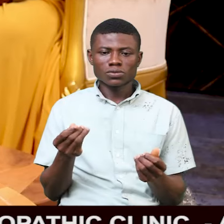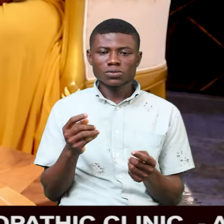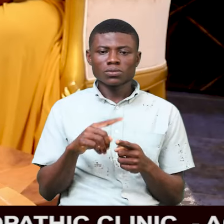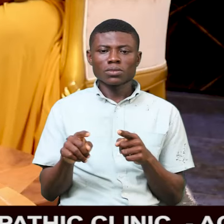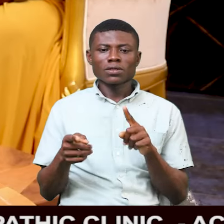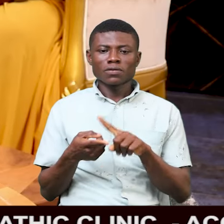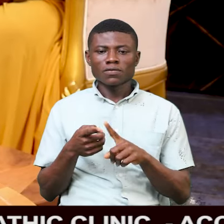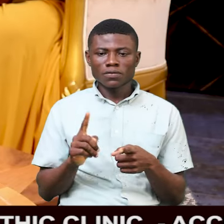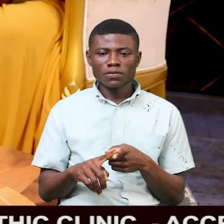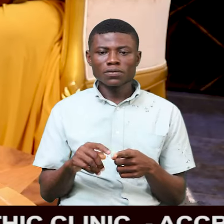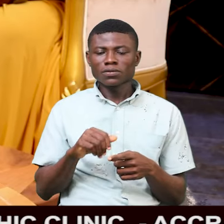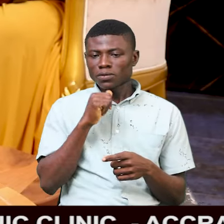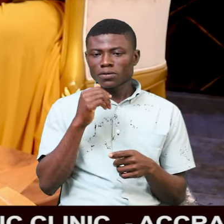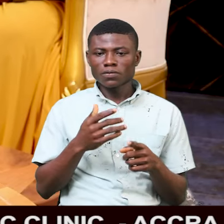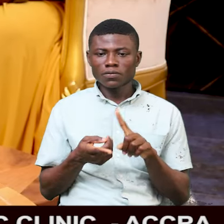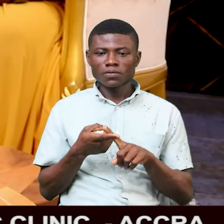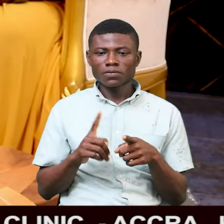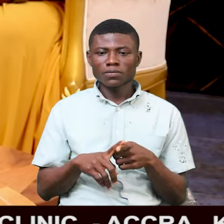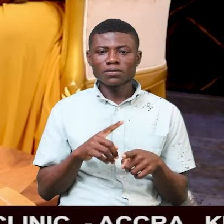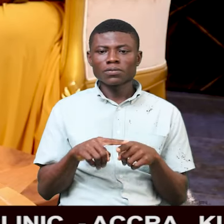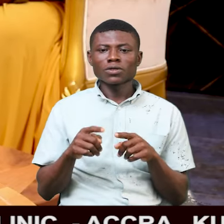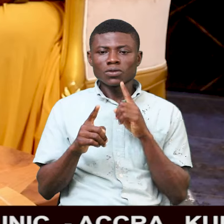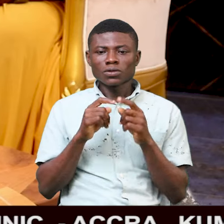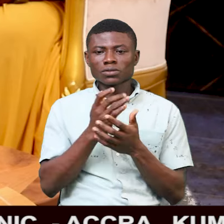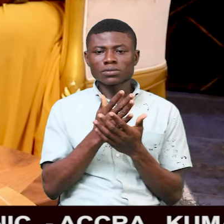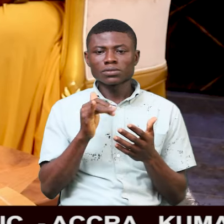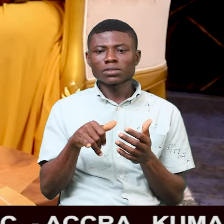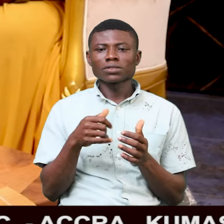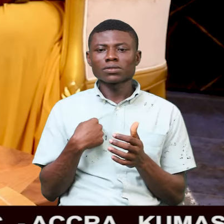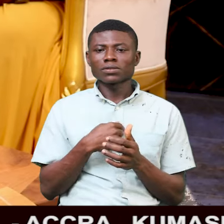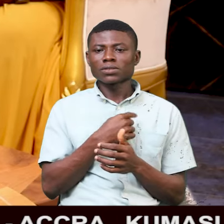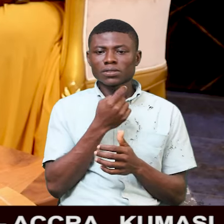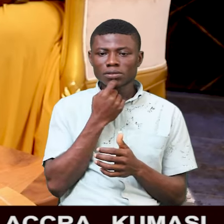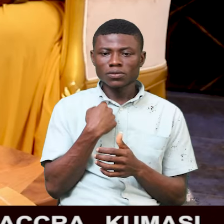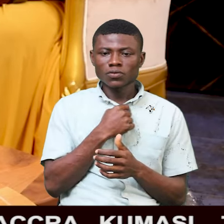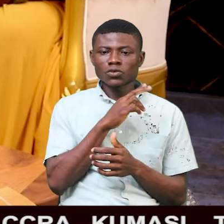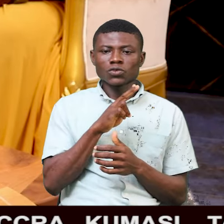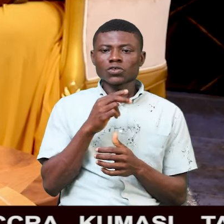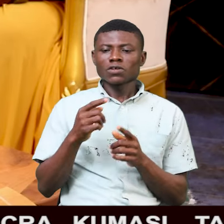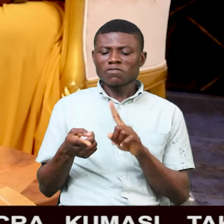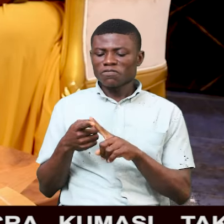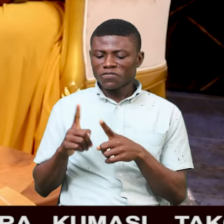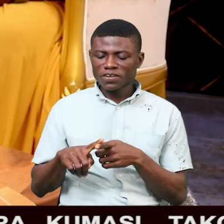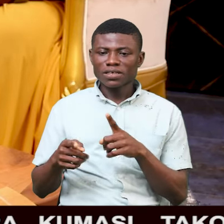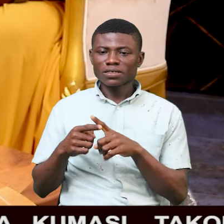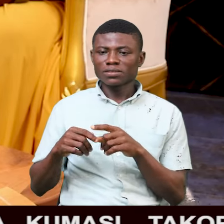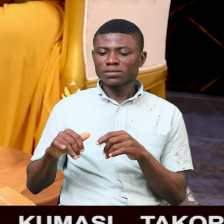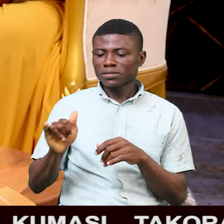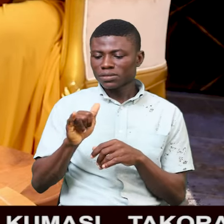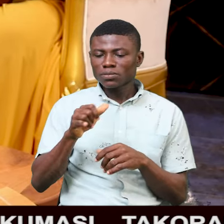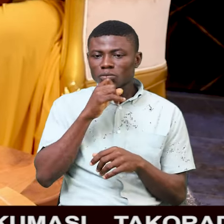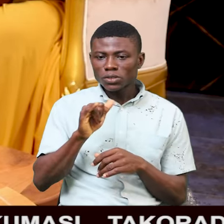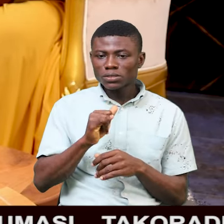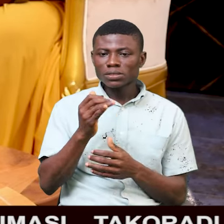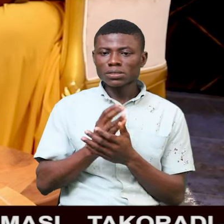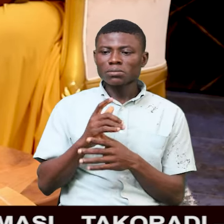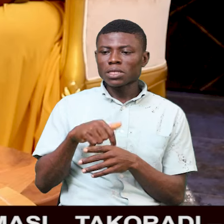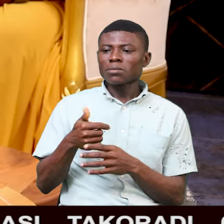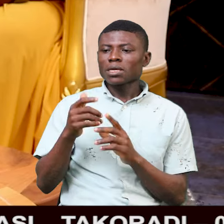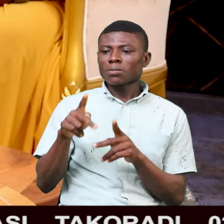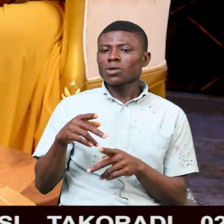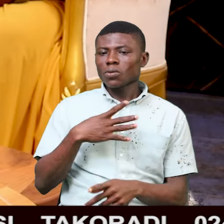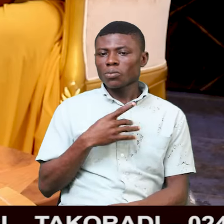nso so enye utipen fo no na wo ka bibi se ye de ye fa ye tipen so fo no a na ye di nkọ mo bi kra na wo pe